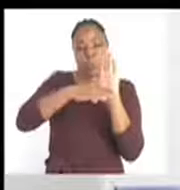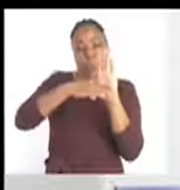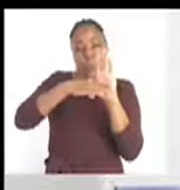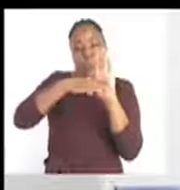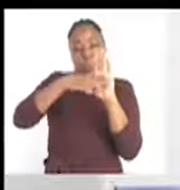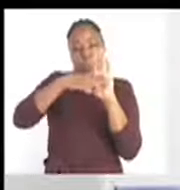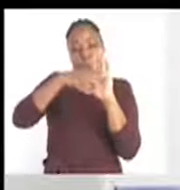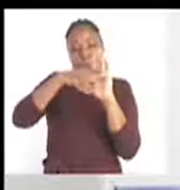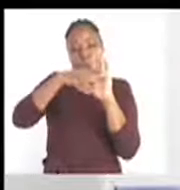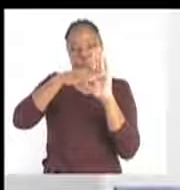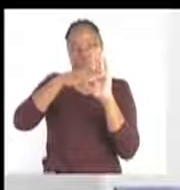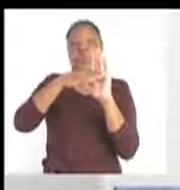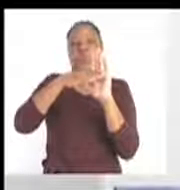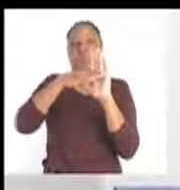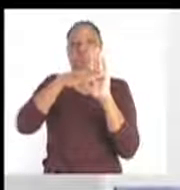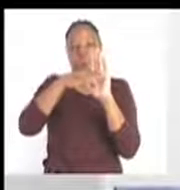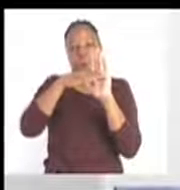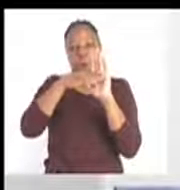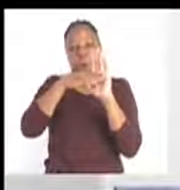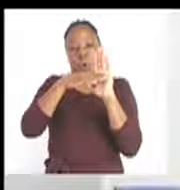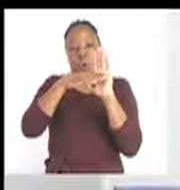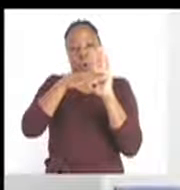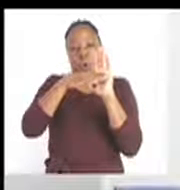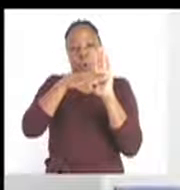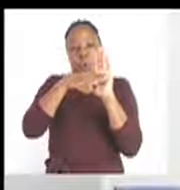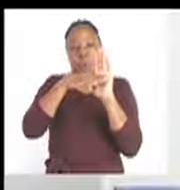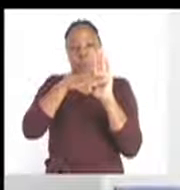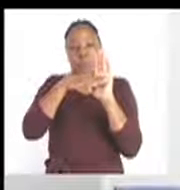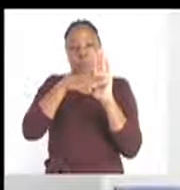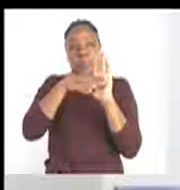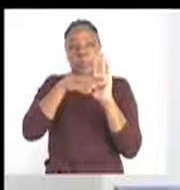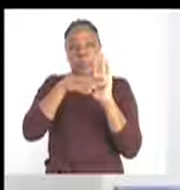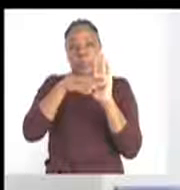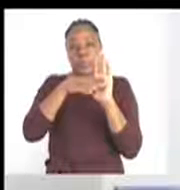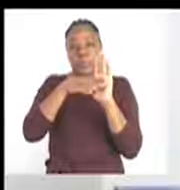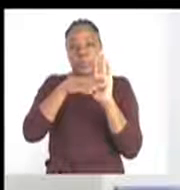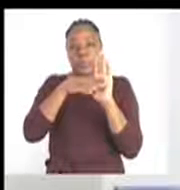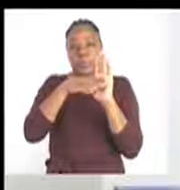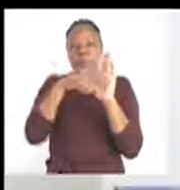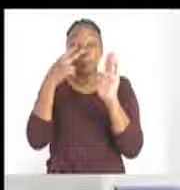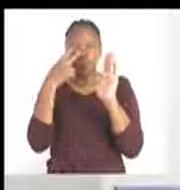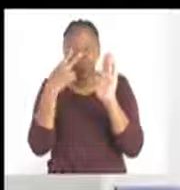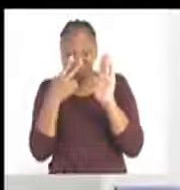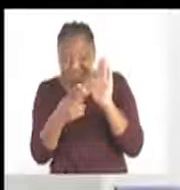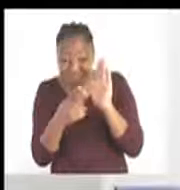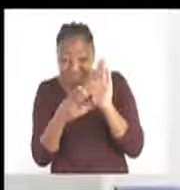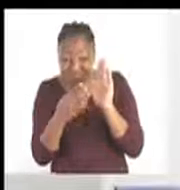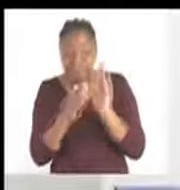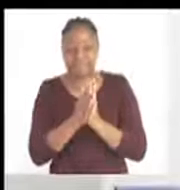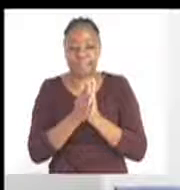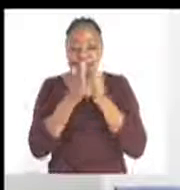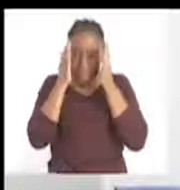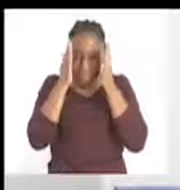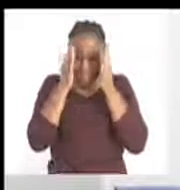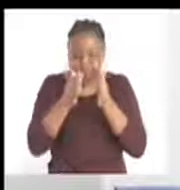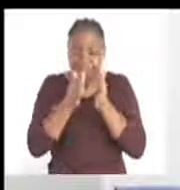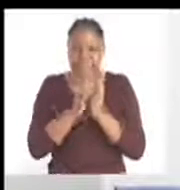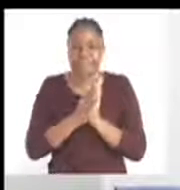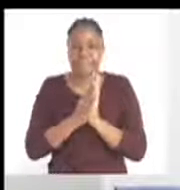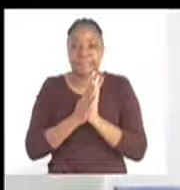is. This is called eye level. You need to check at eye level exactly where the